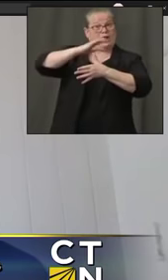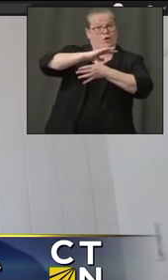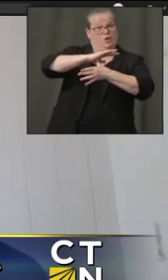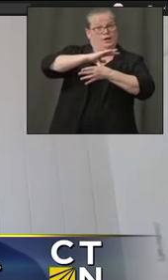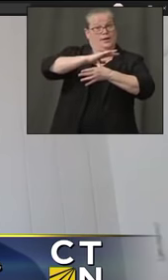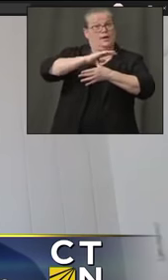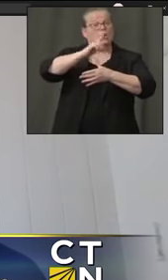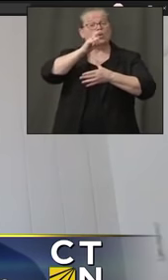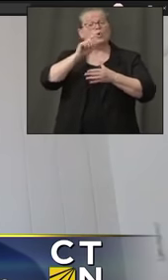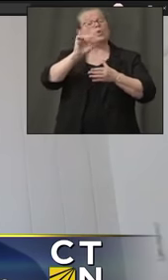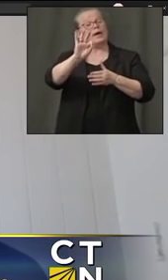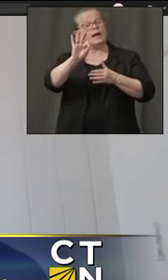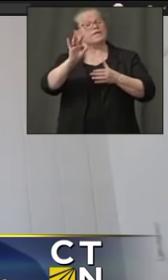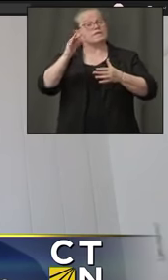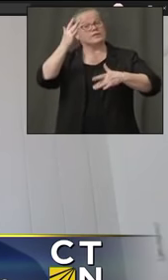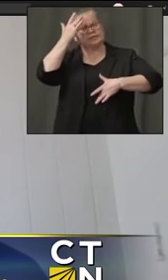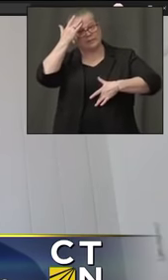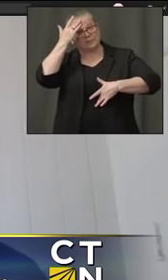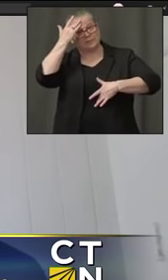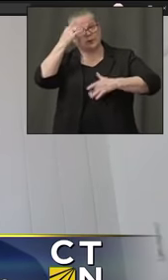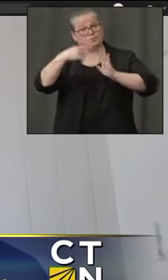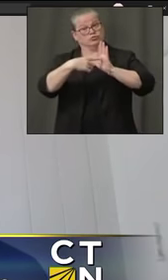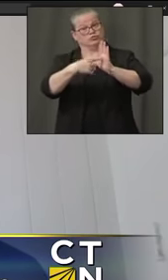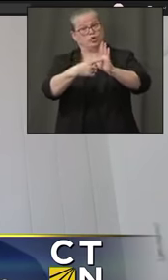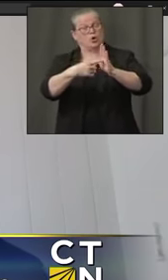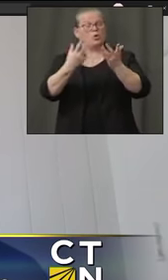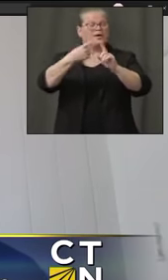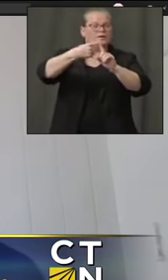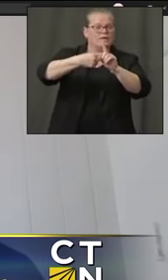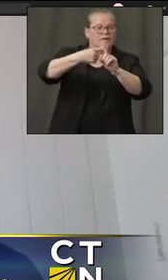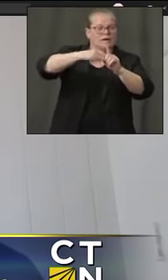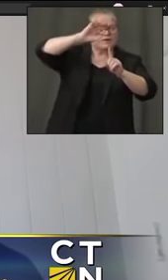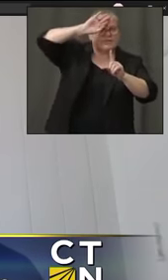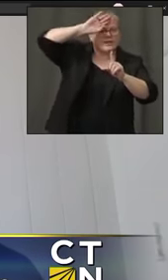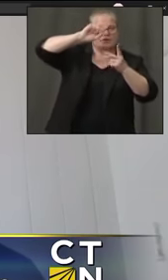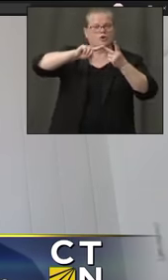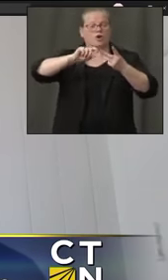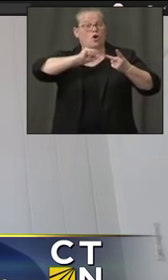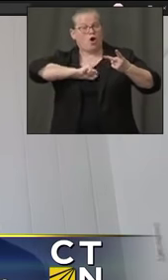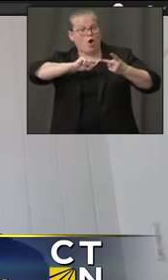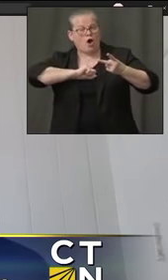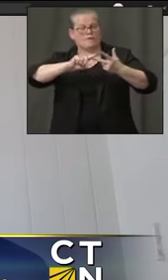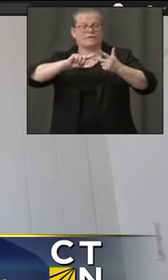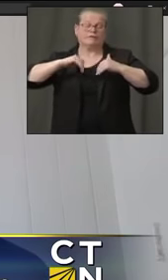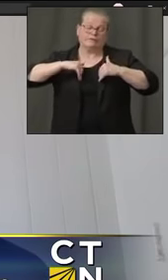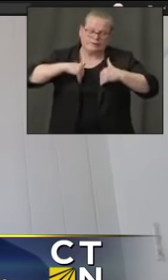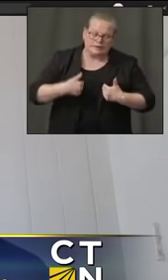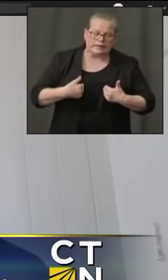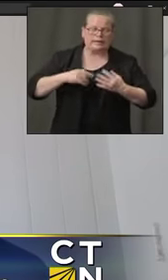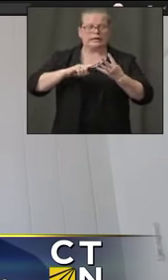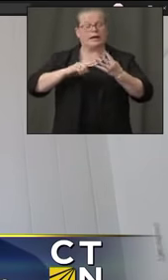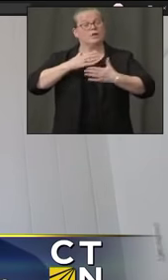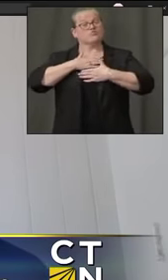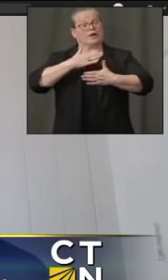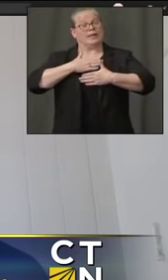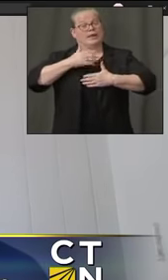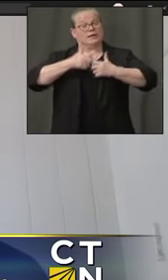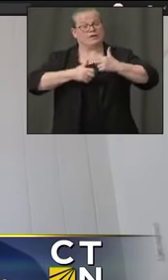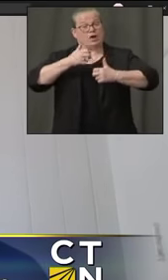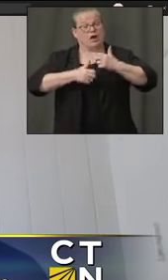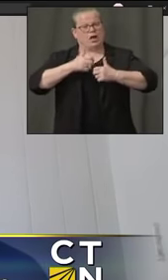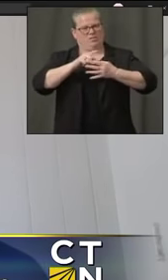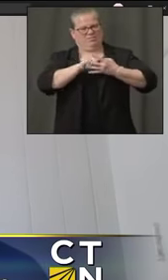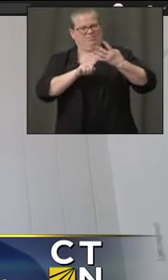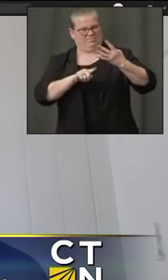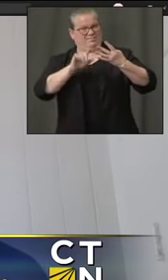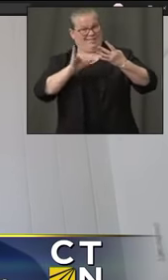any symptoms should be tested. So that's fever, cough, fatigue, difficulty breathing, any COVID-related symptoms.